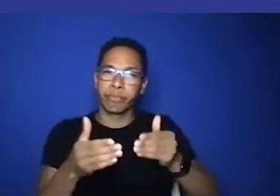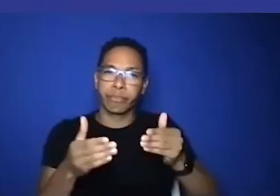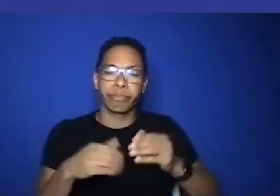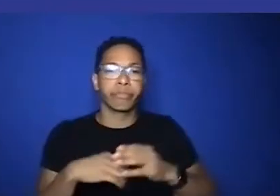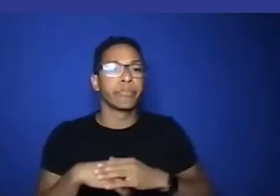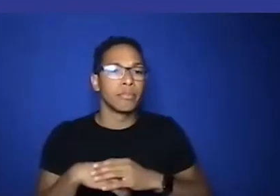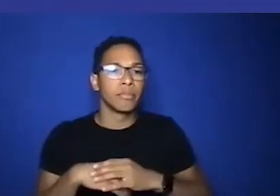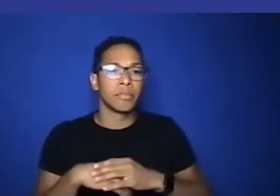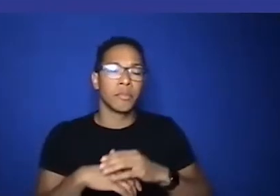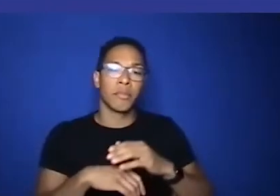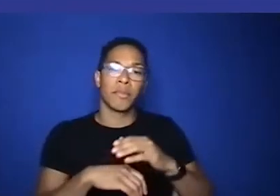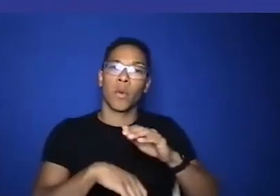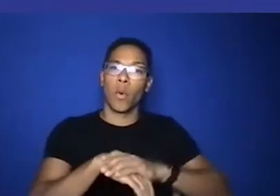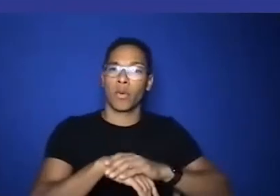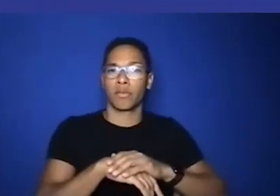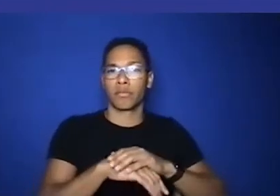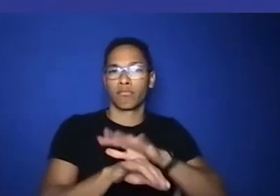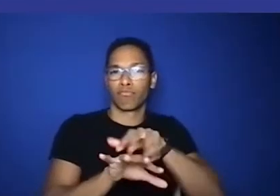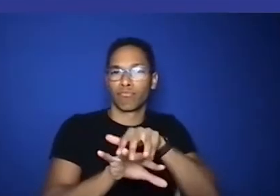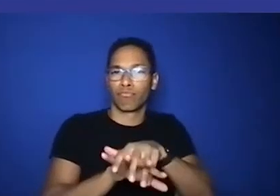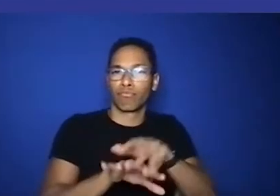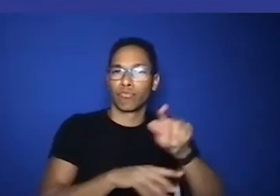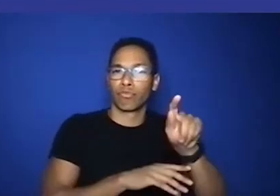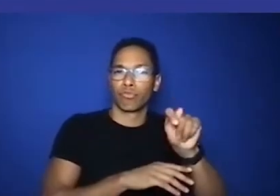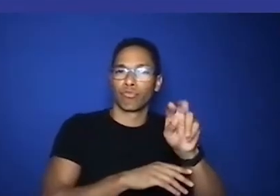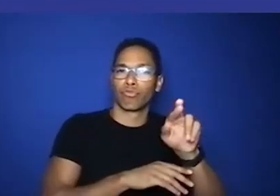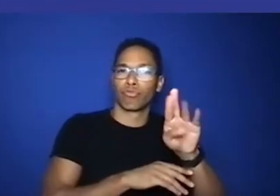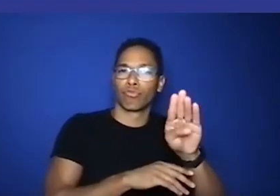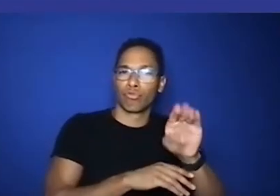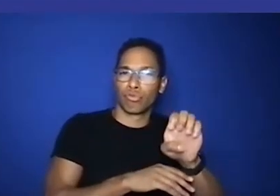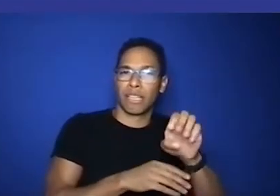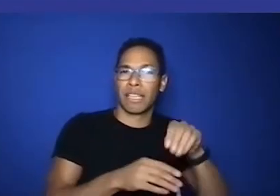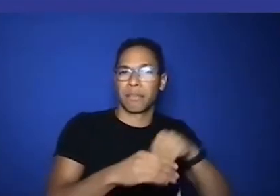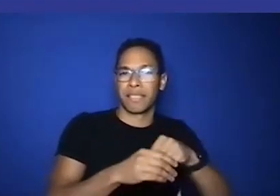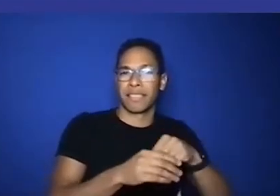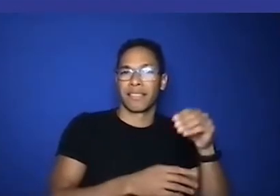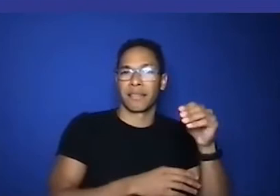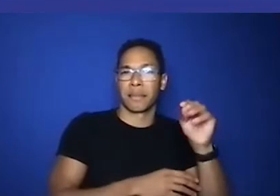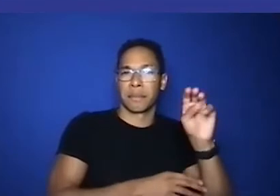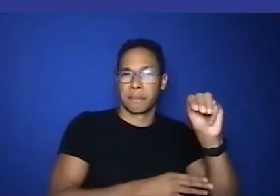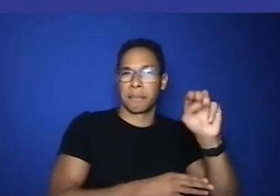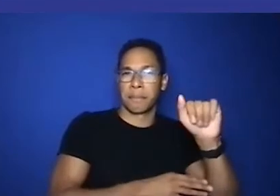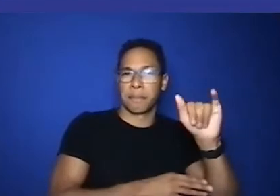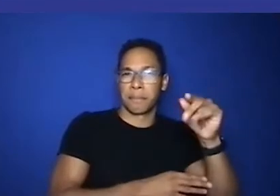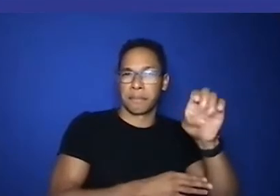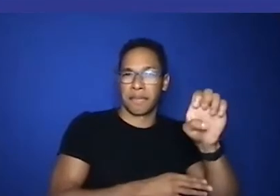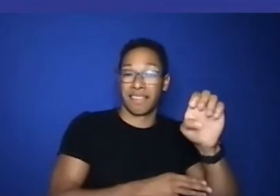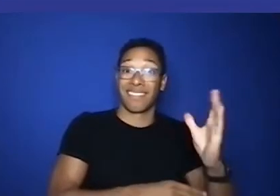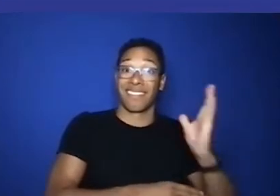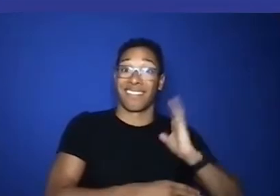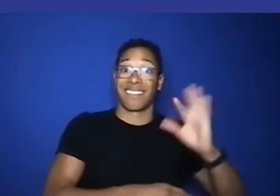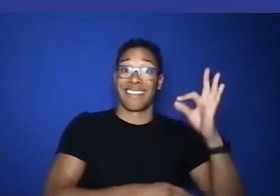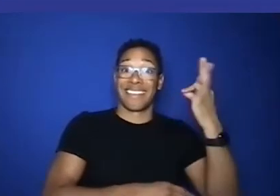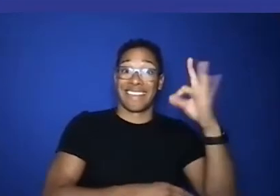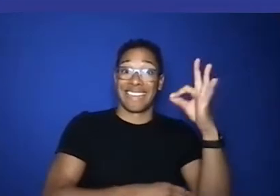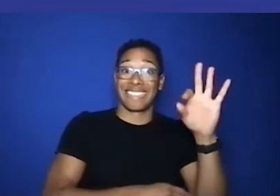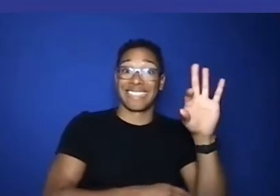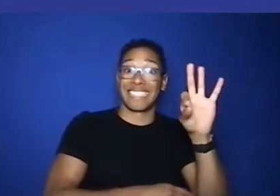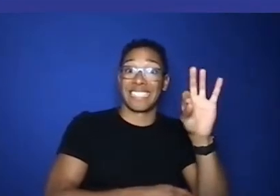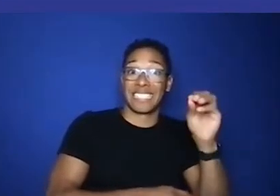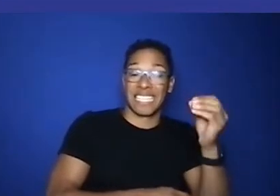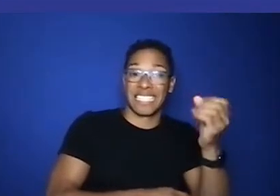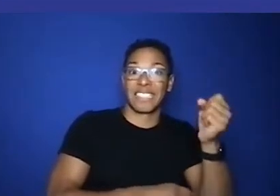Passamaquoddy tribe in Maine around the 1890 sound recordings, these first sound recordings that were ever made on